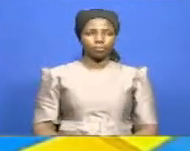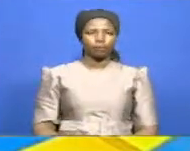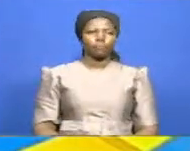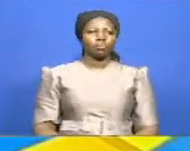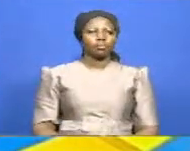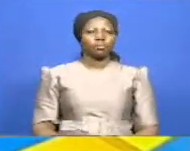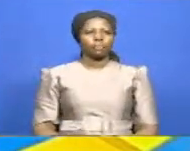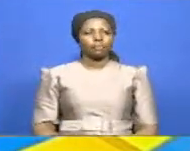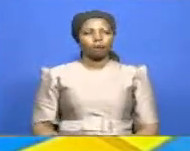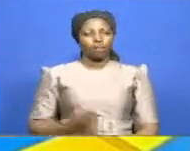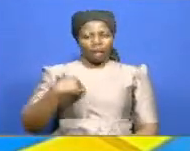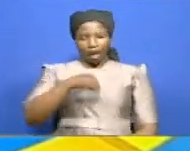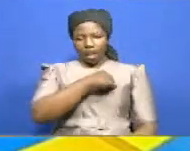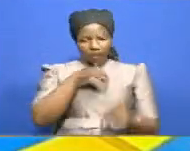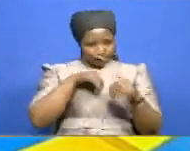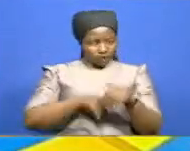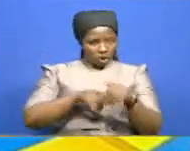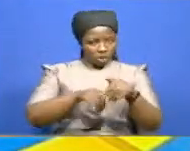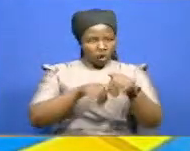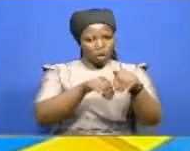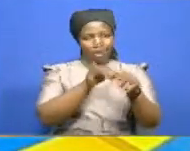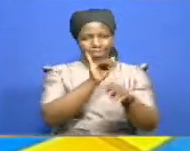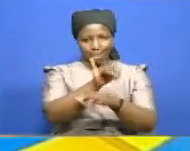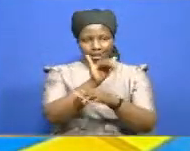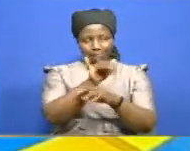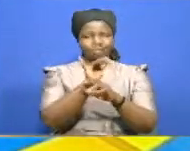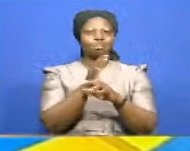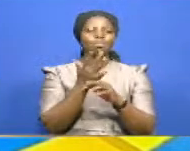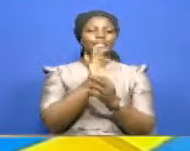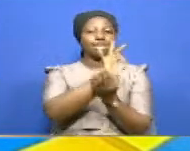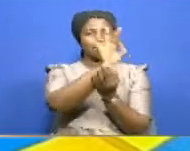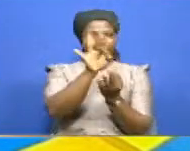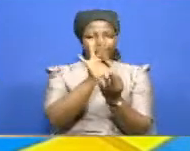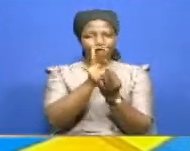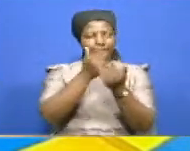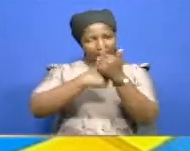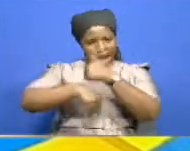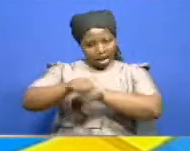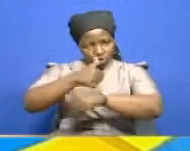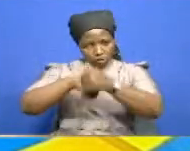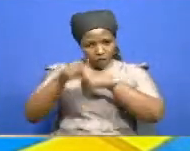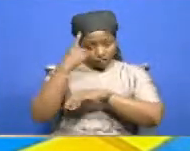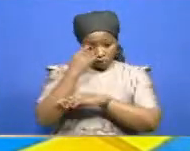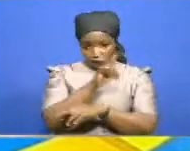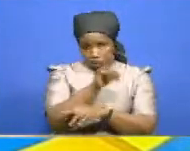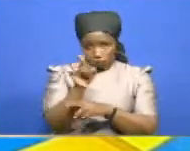And we will be keeping a close eye on that particular exercise for you.